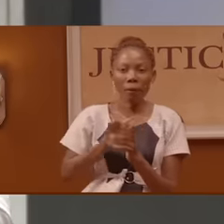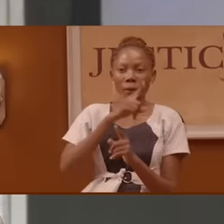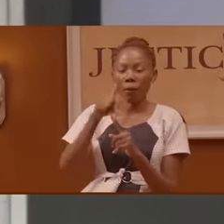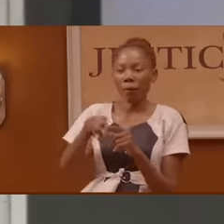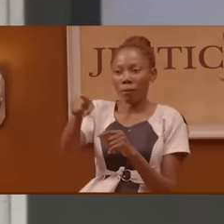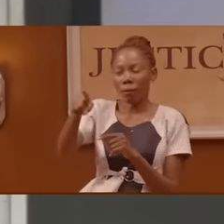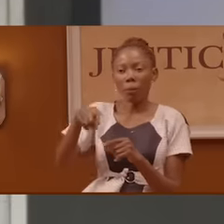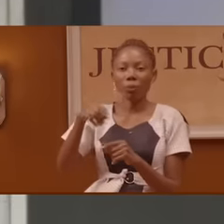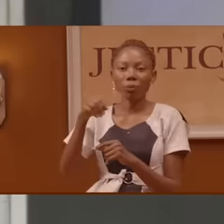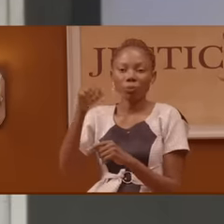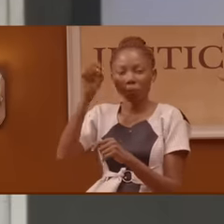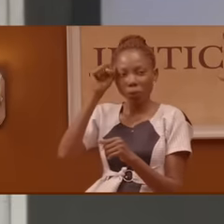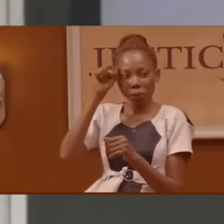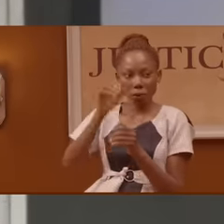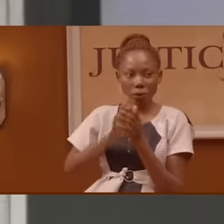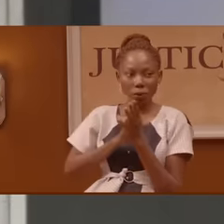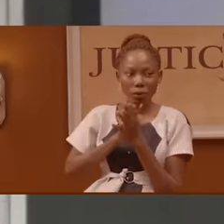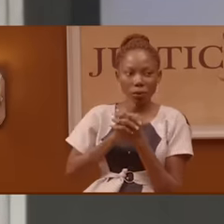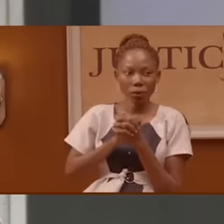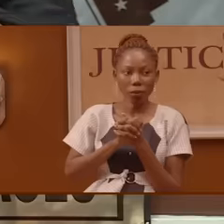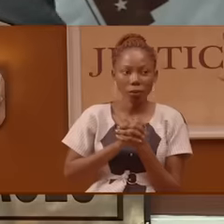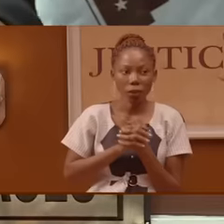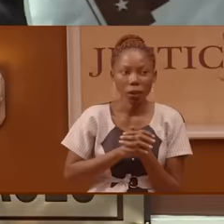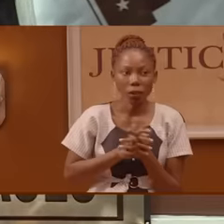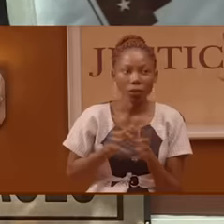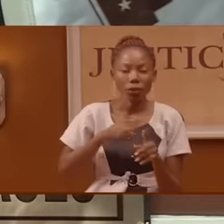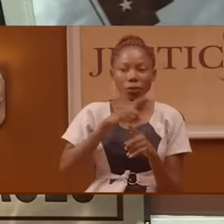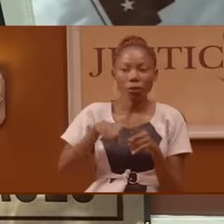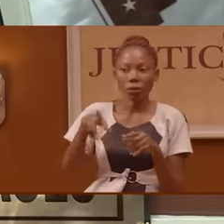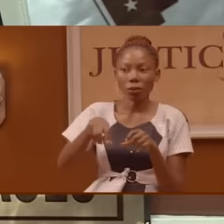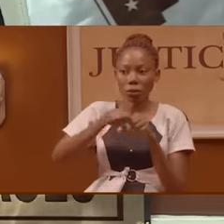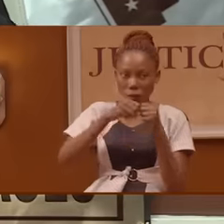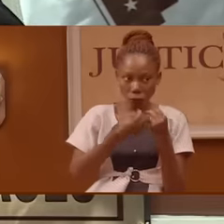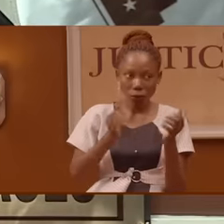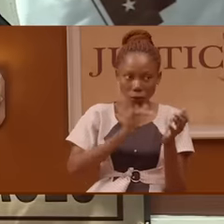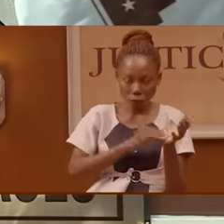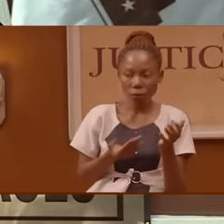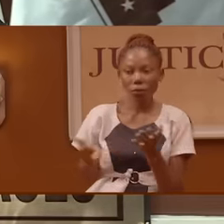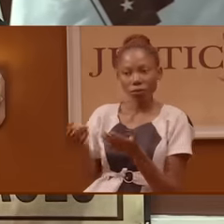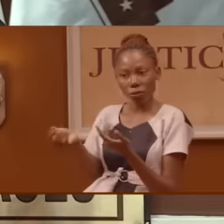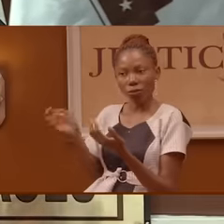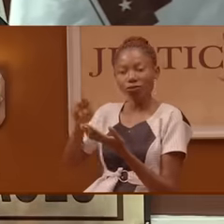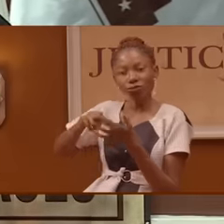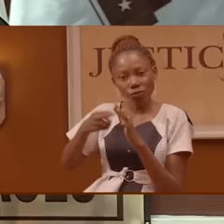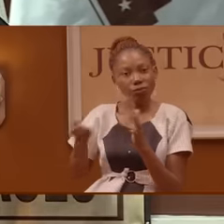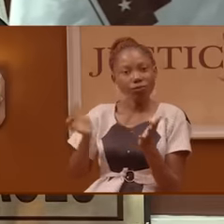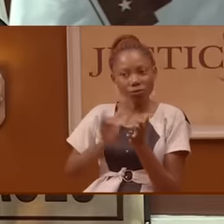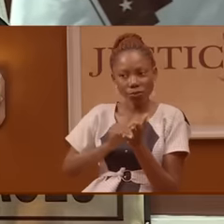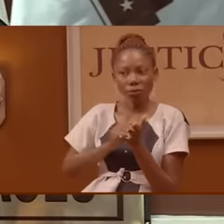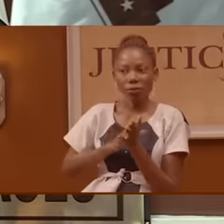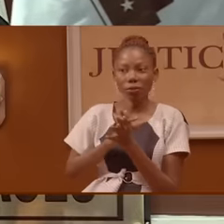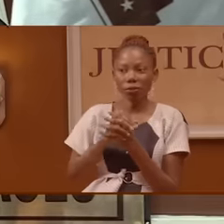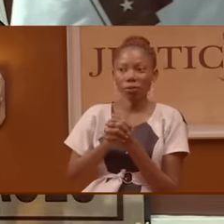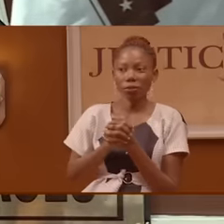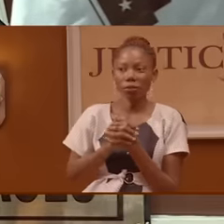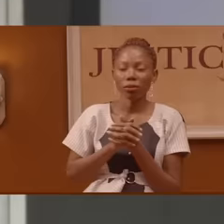to one guy named Aziz. When you broke up, before the two of you started again? Yes. Okay. When we broke up, we were insane